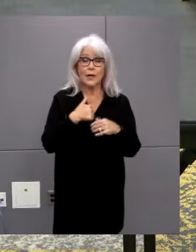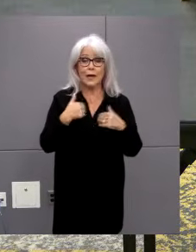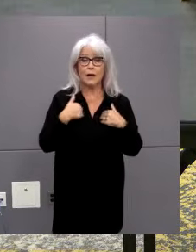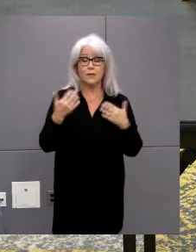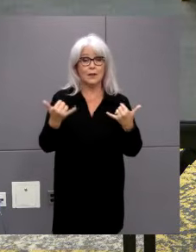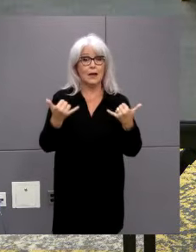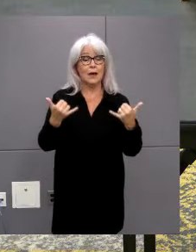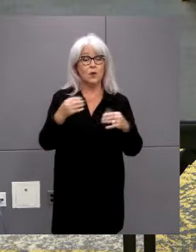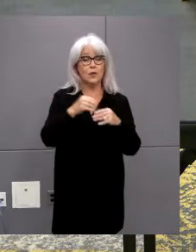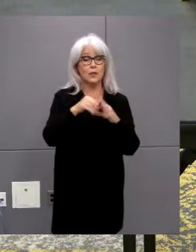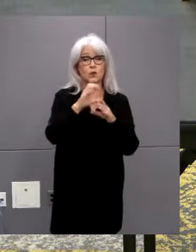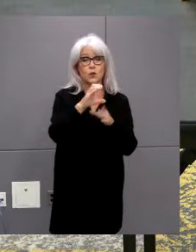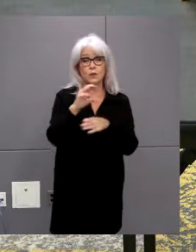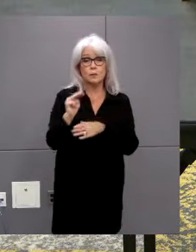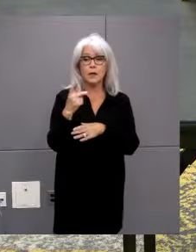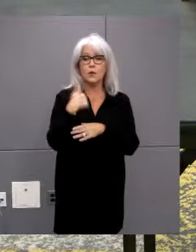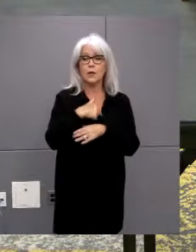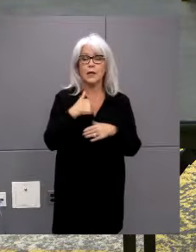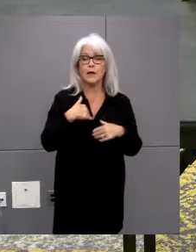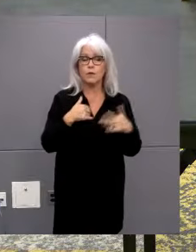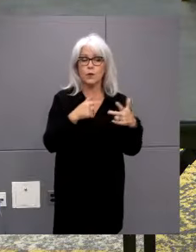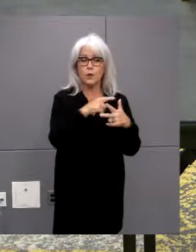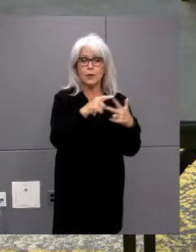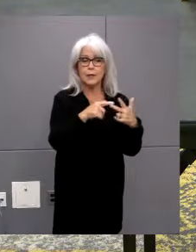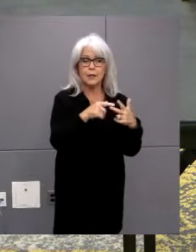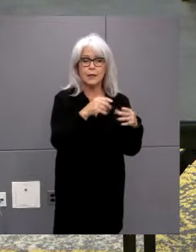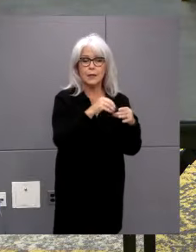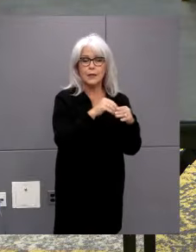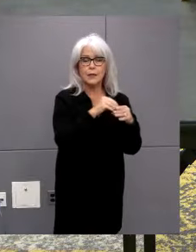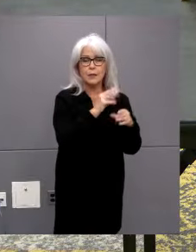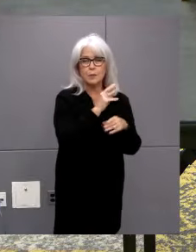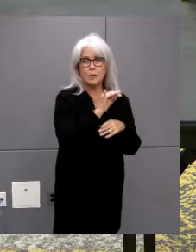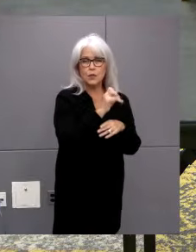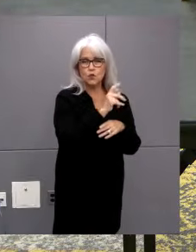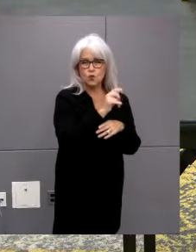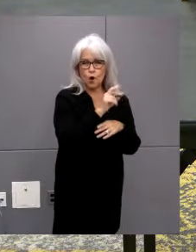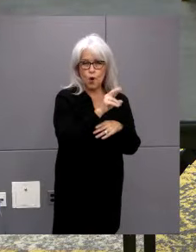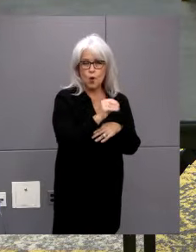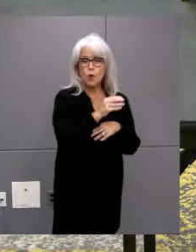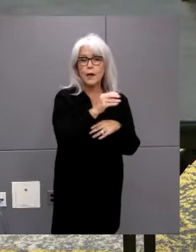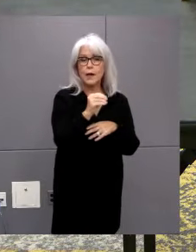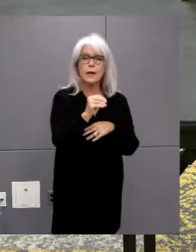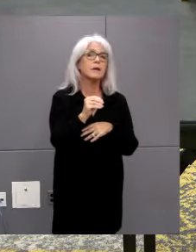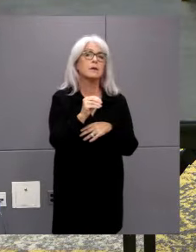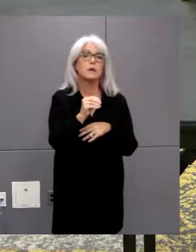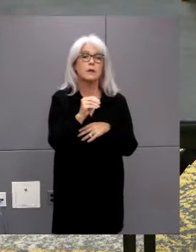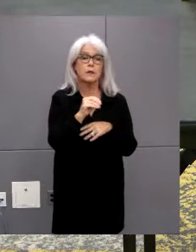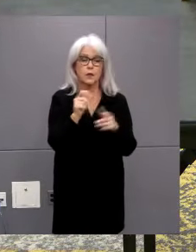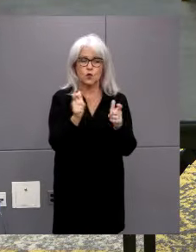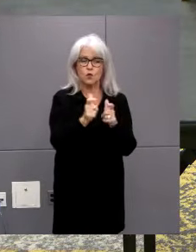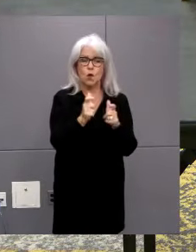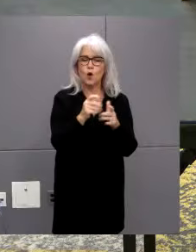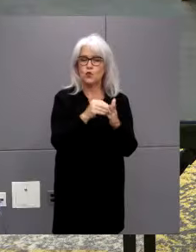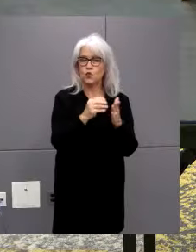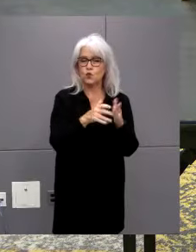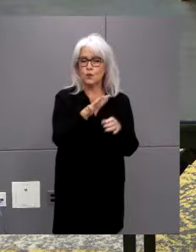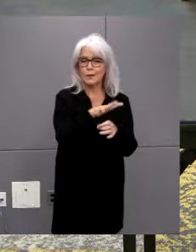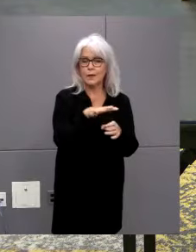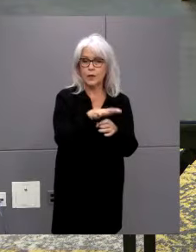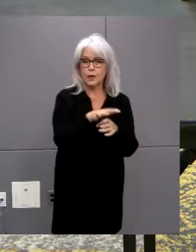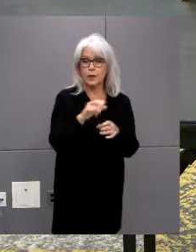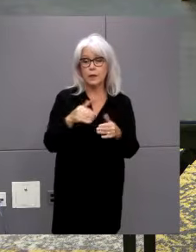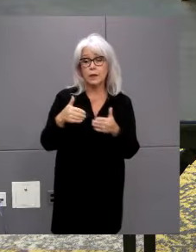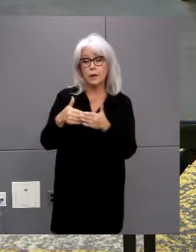will replace 3 current ones, 2 in the Bear Bistro and the small student area, a lounge next